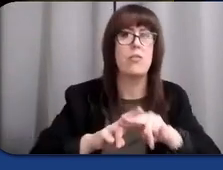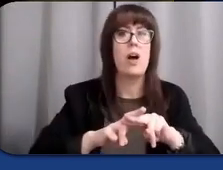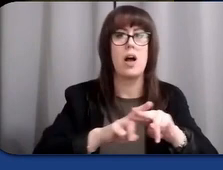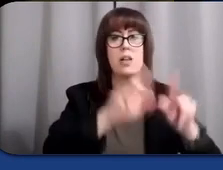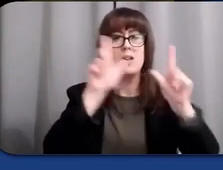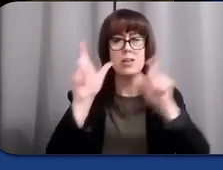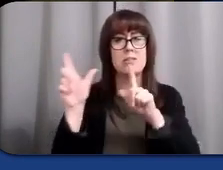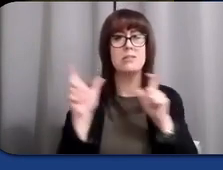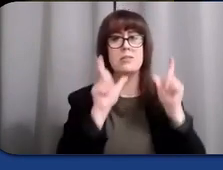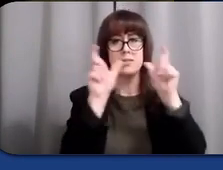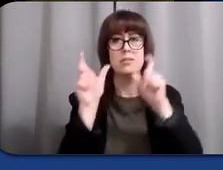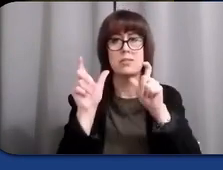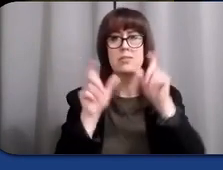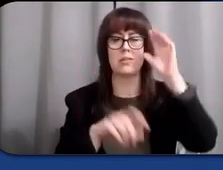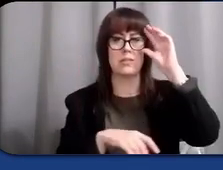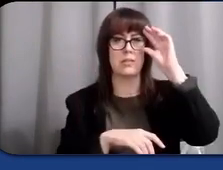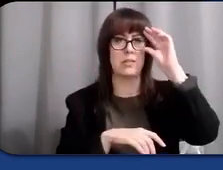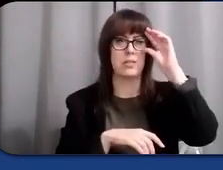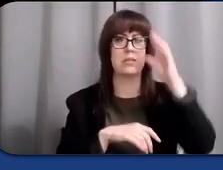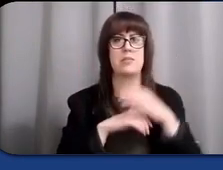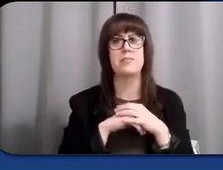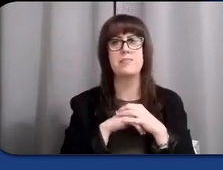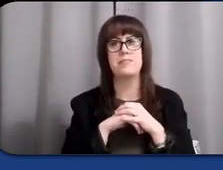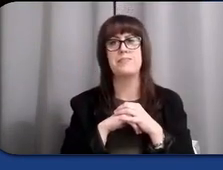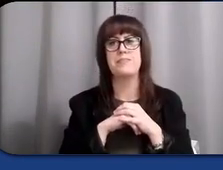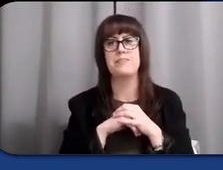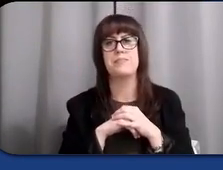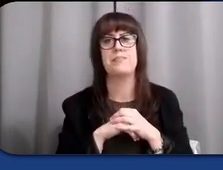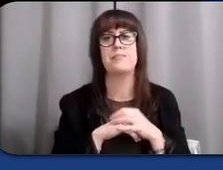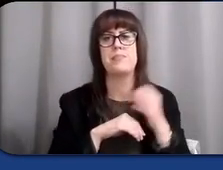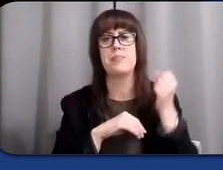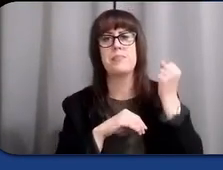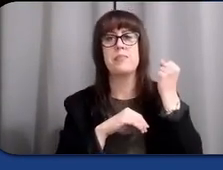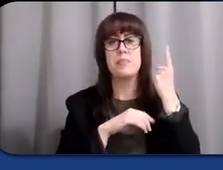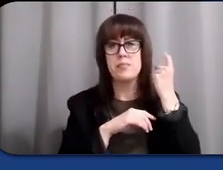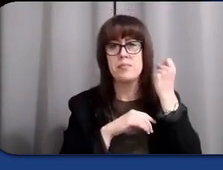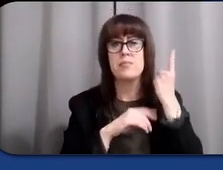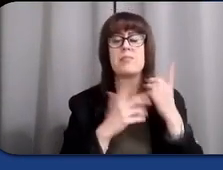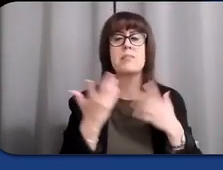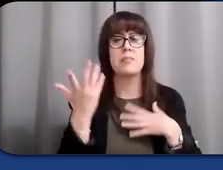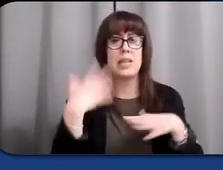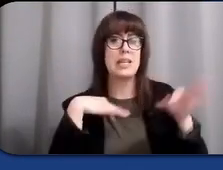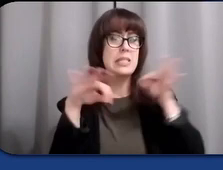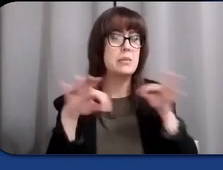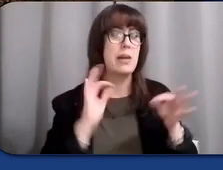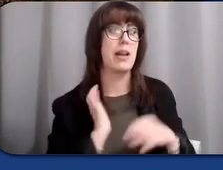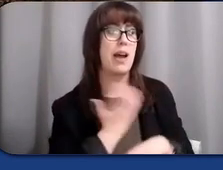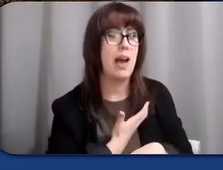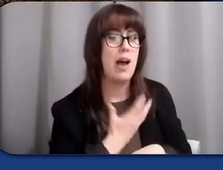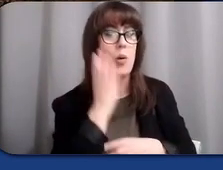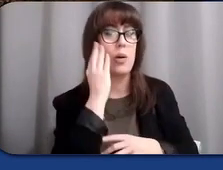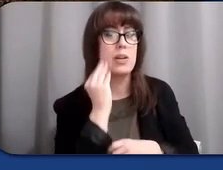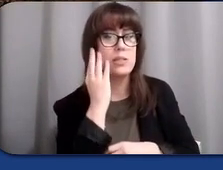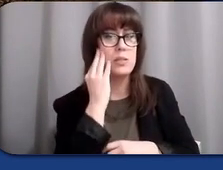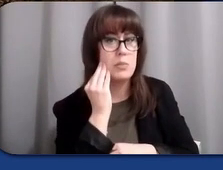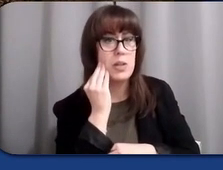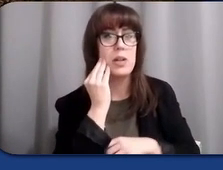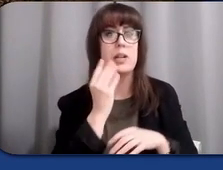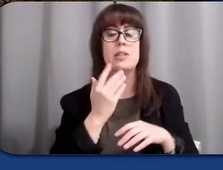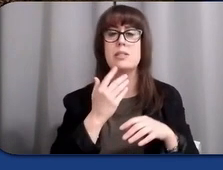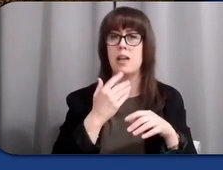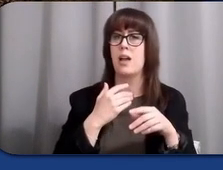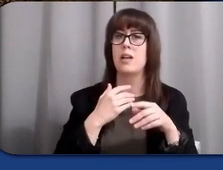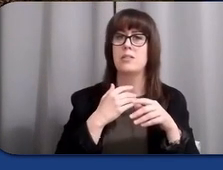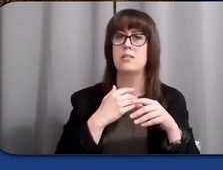than keep, you know, talking about our experience and explaining to you what it looks like, let's actually show it to you